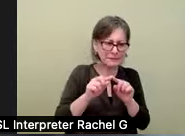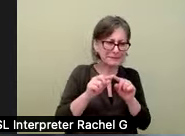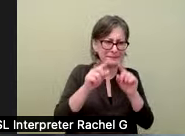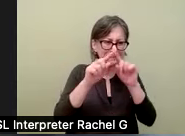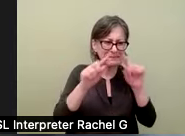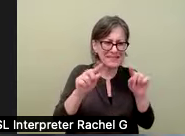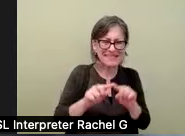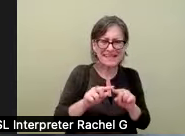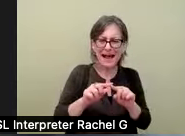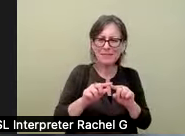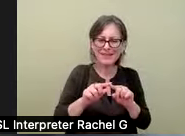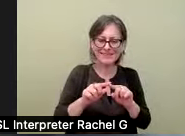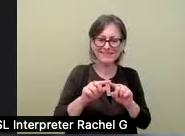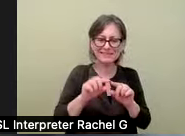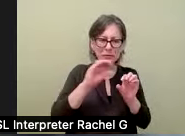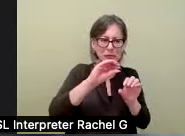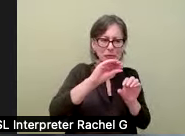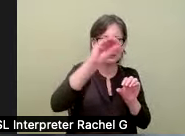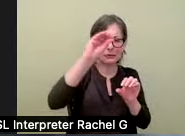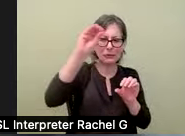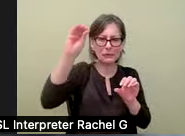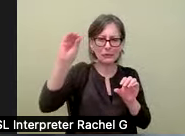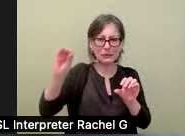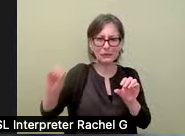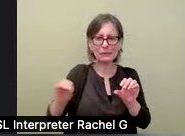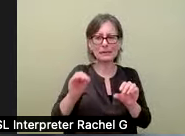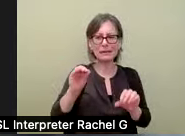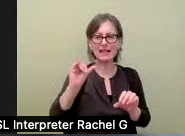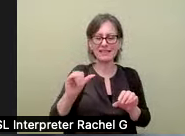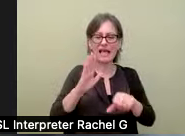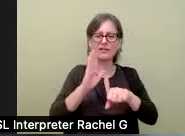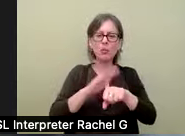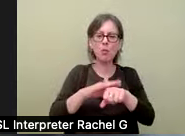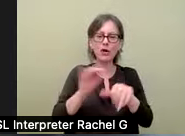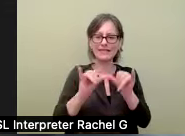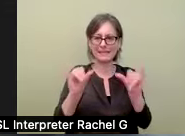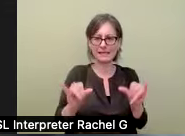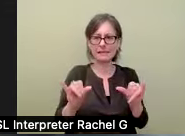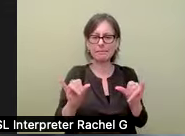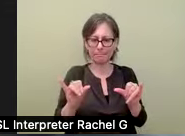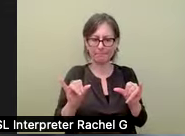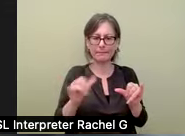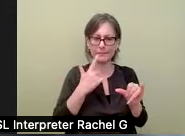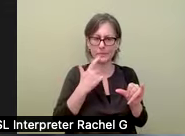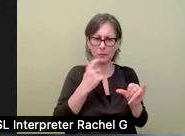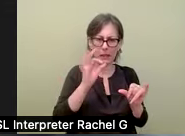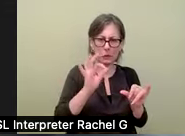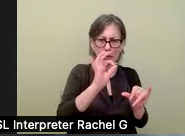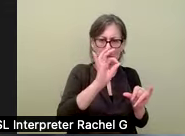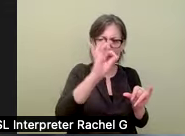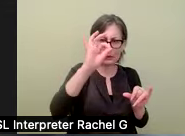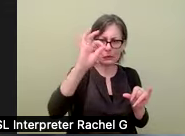triangularly shaped objects around the Pacific Rim. So that's our tsunami warning system. And those are where